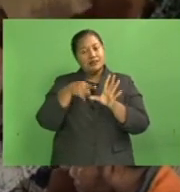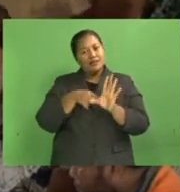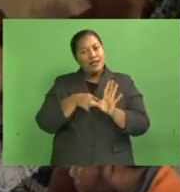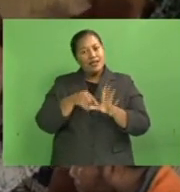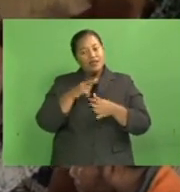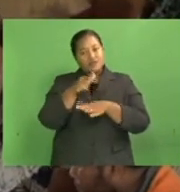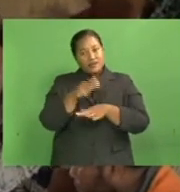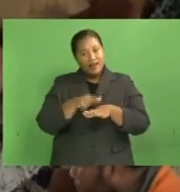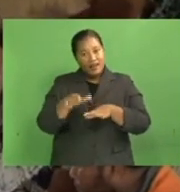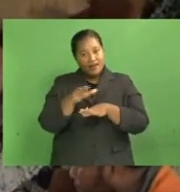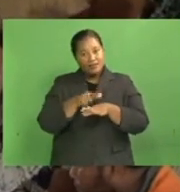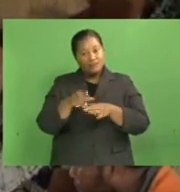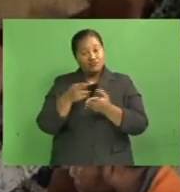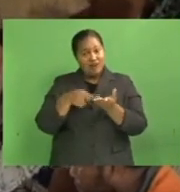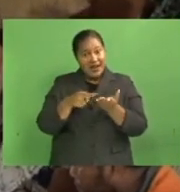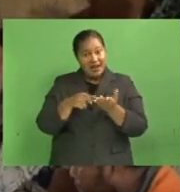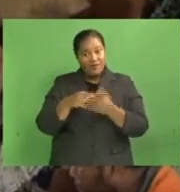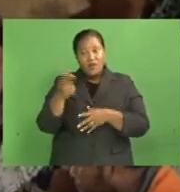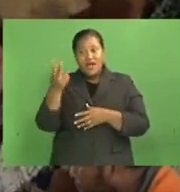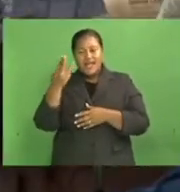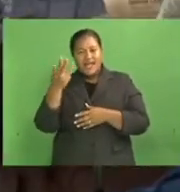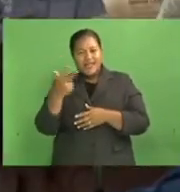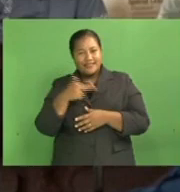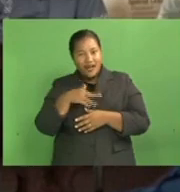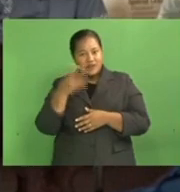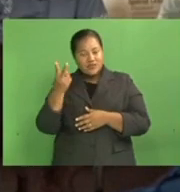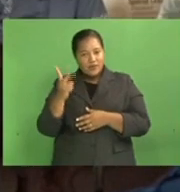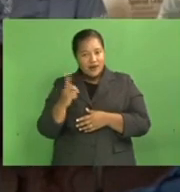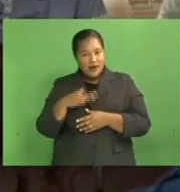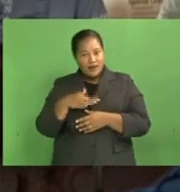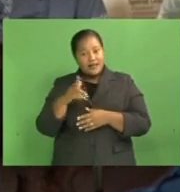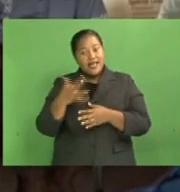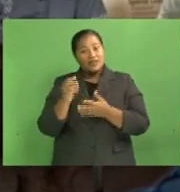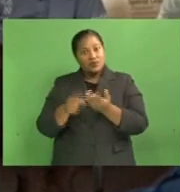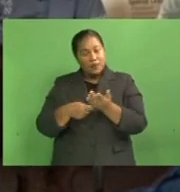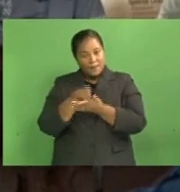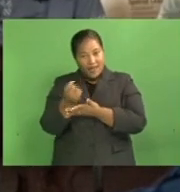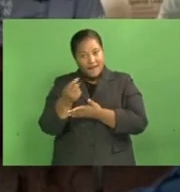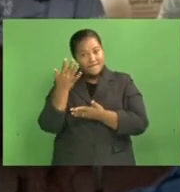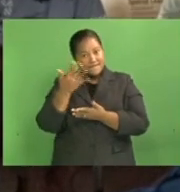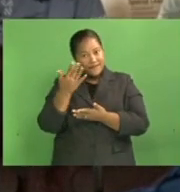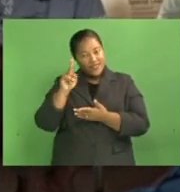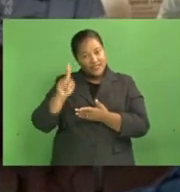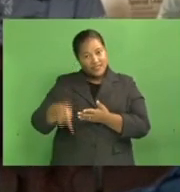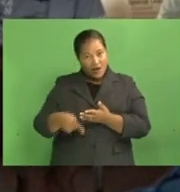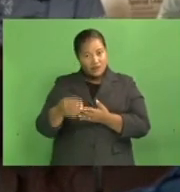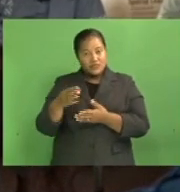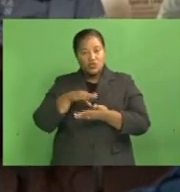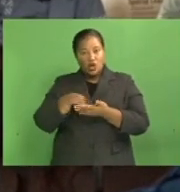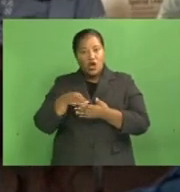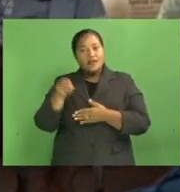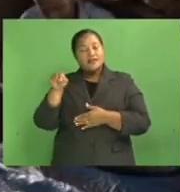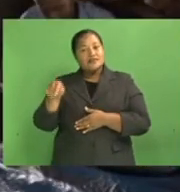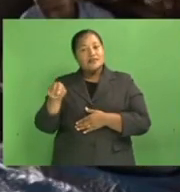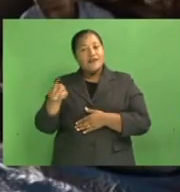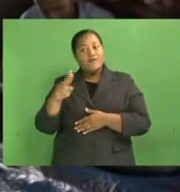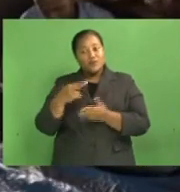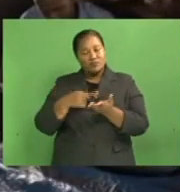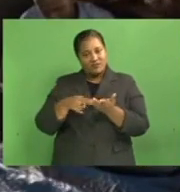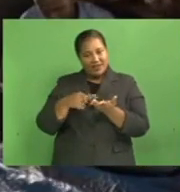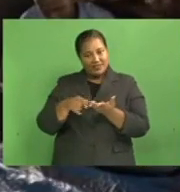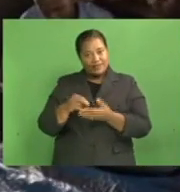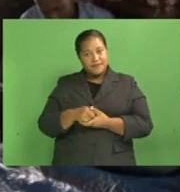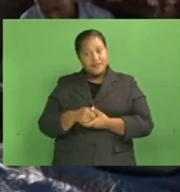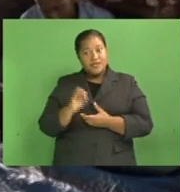$1,800, and for his 21-acre farm he has to pay $15,000 in premium and $1,000 rent,